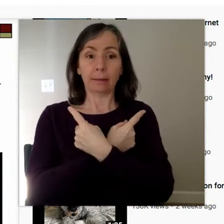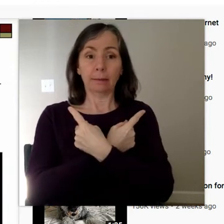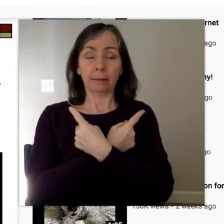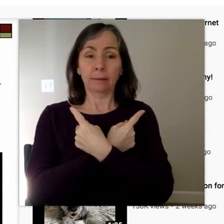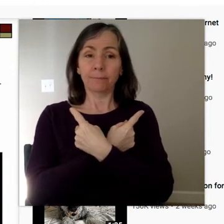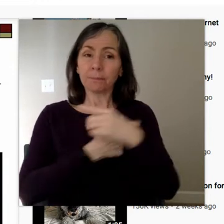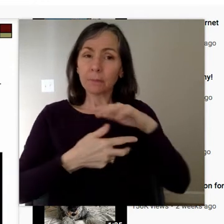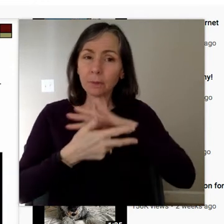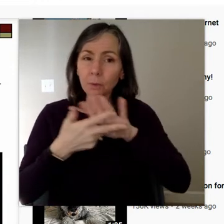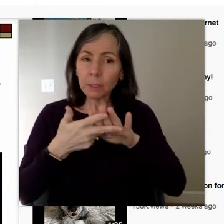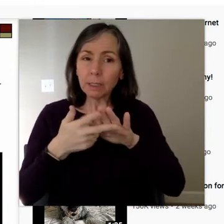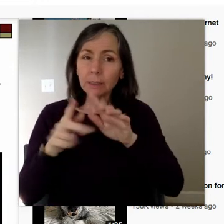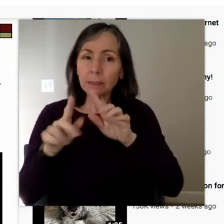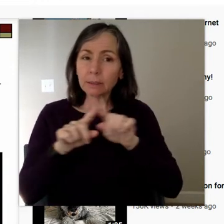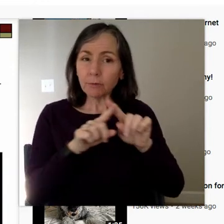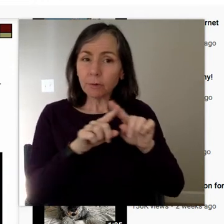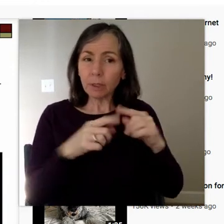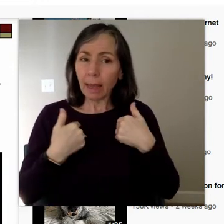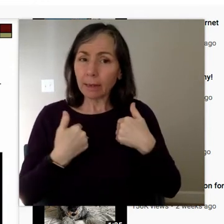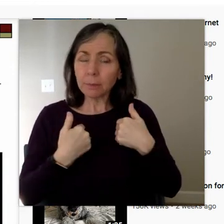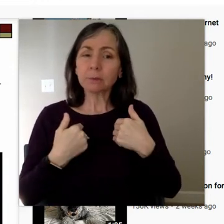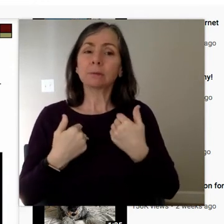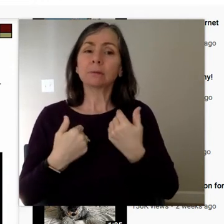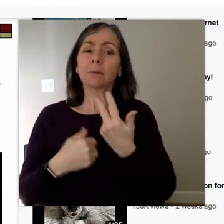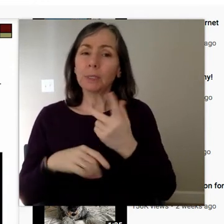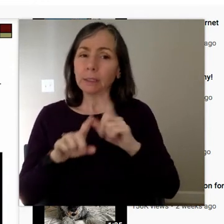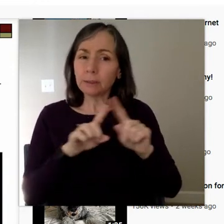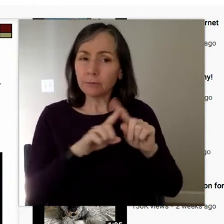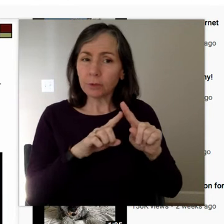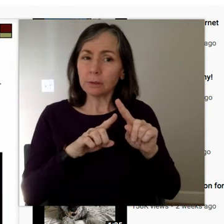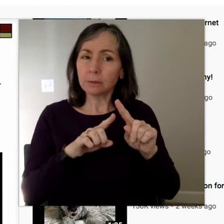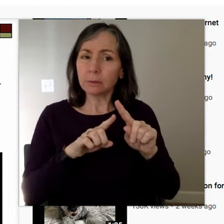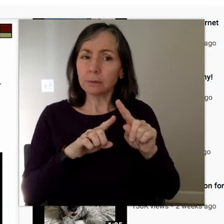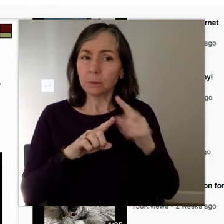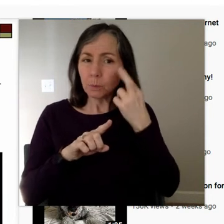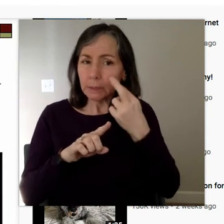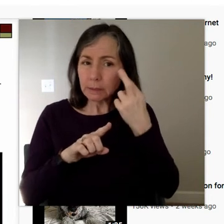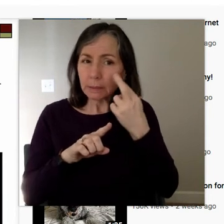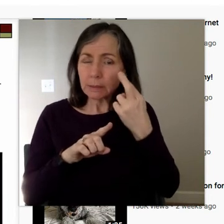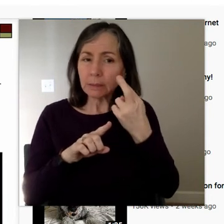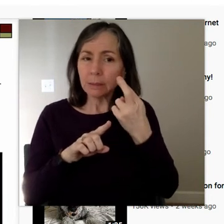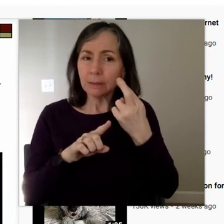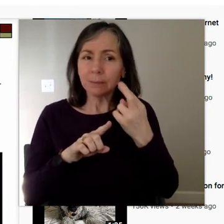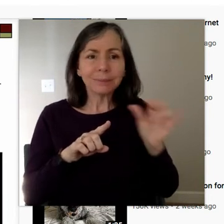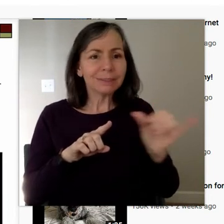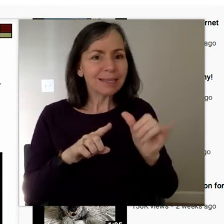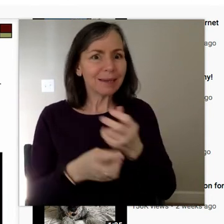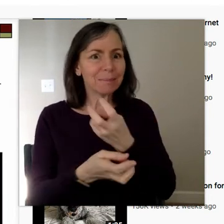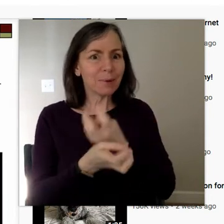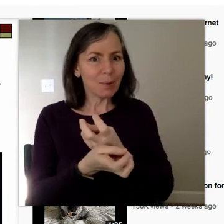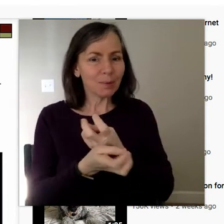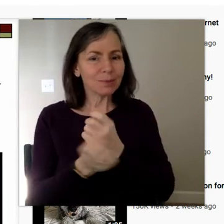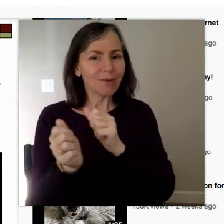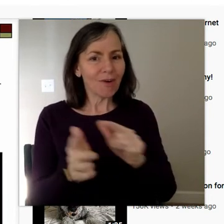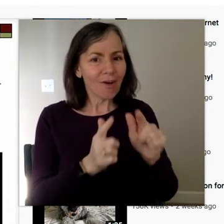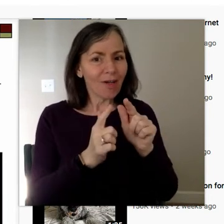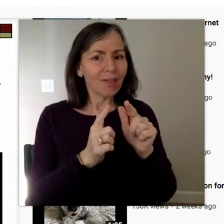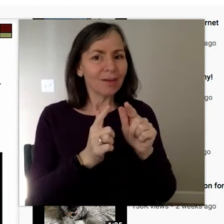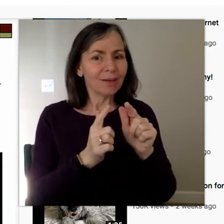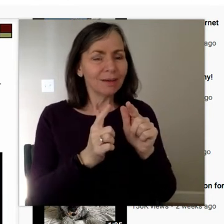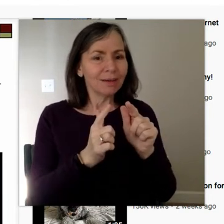feet, and wings. But we have the same bones. A bat has 5 bones in its wings. A mole has